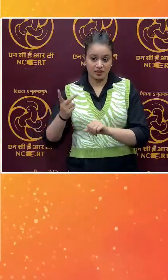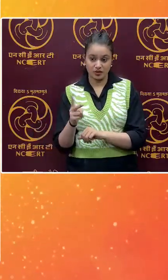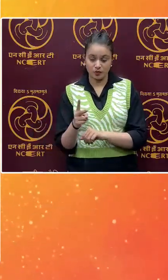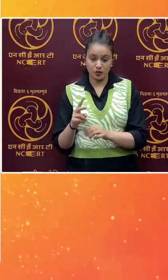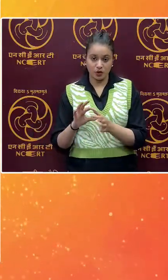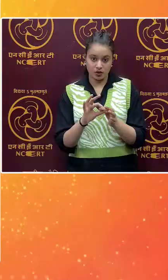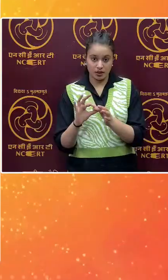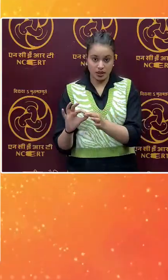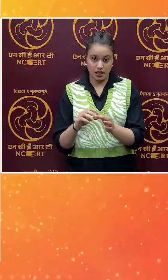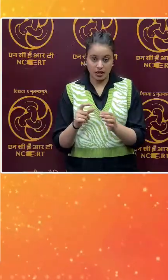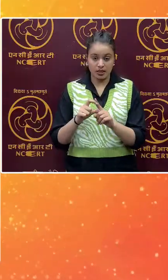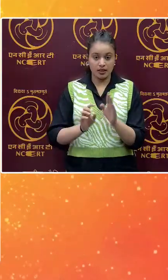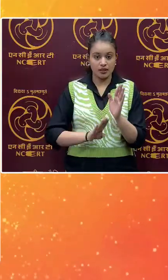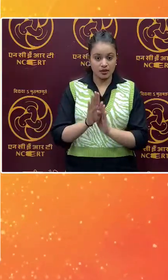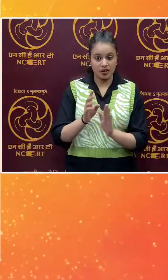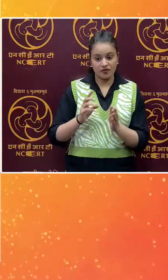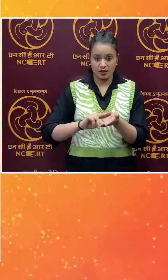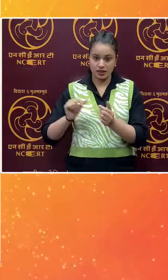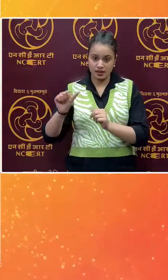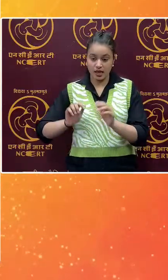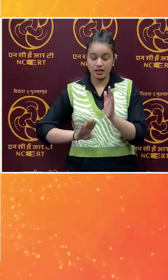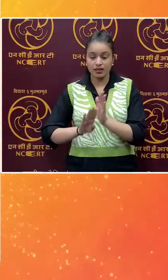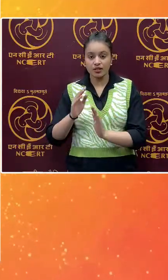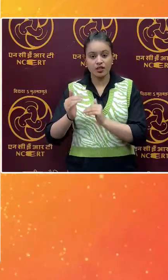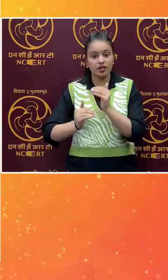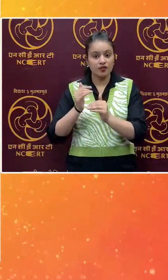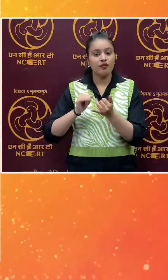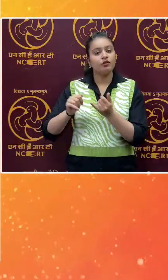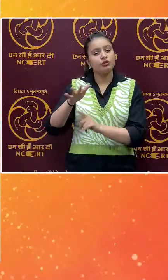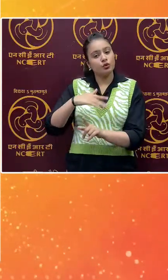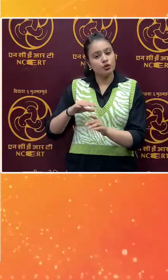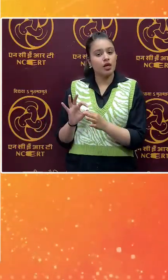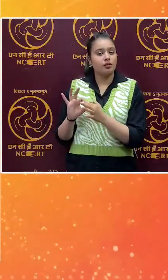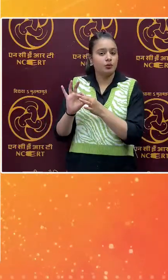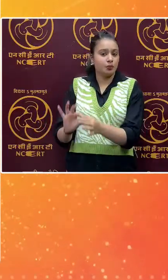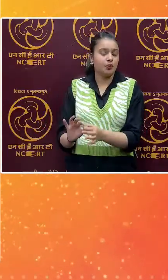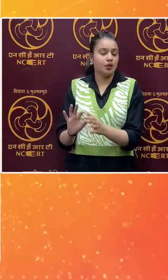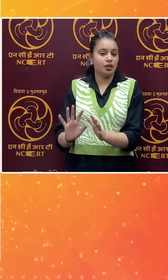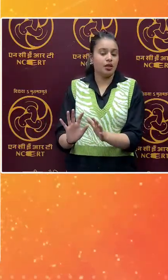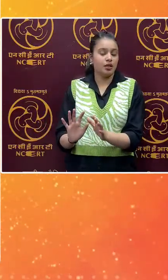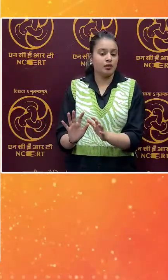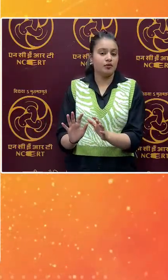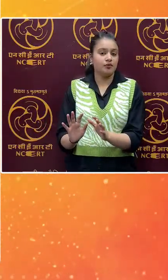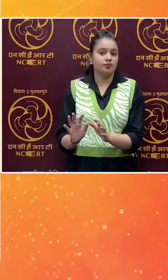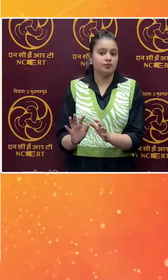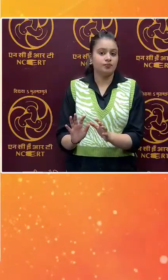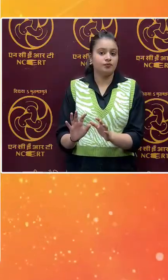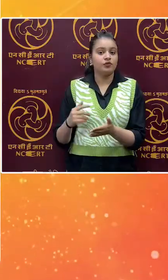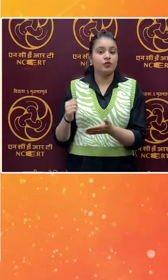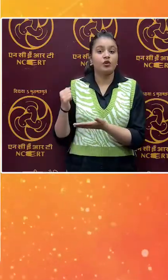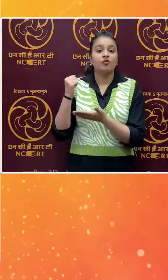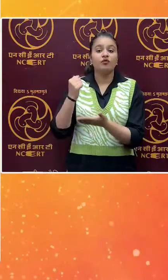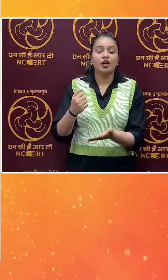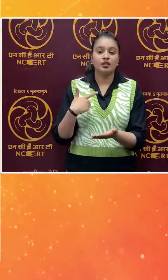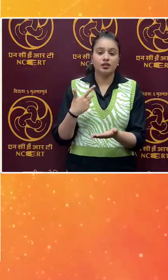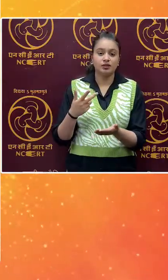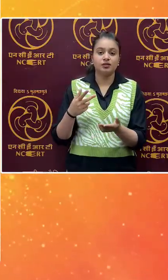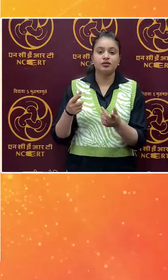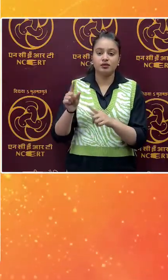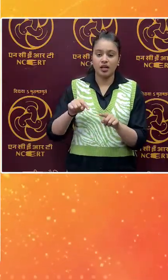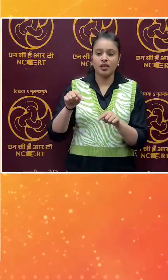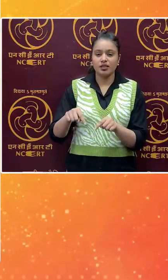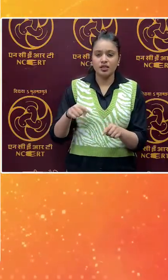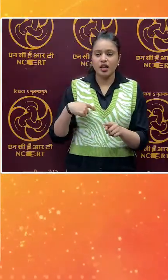See, the development of science have always been taken over by the society. That funding to which side? So this